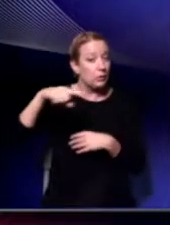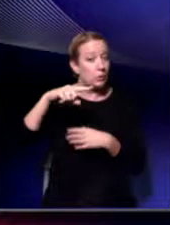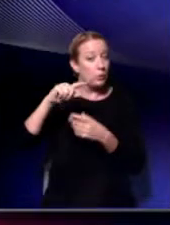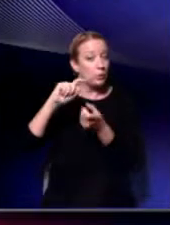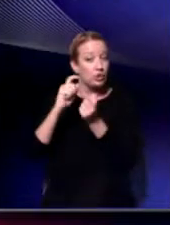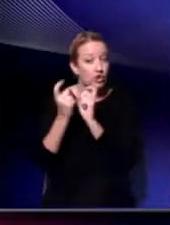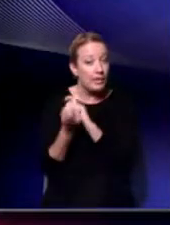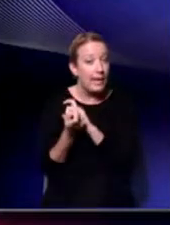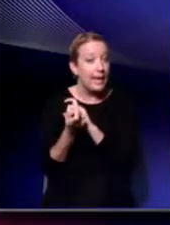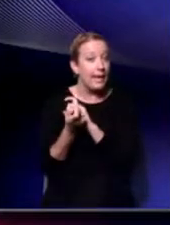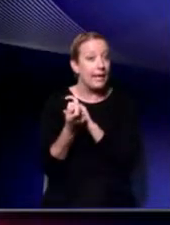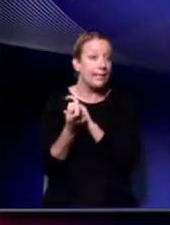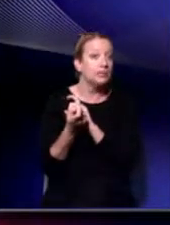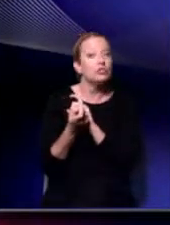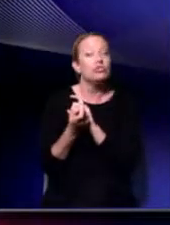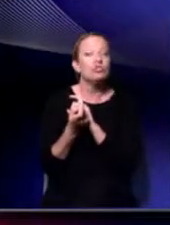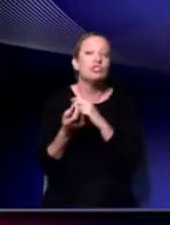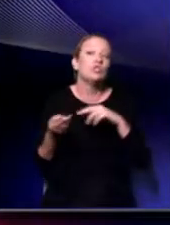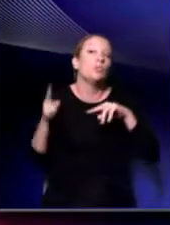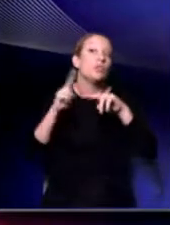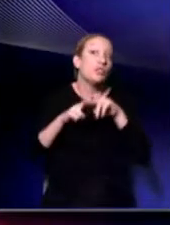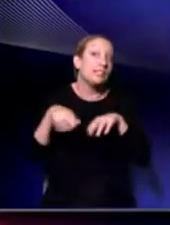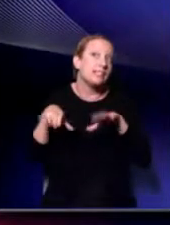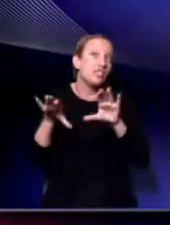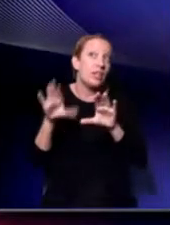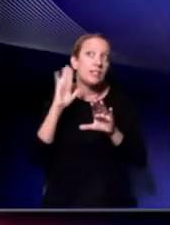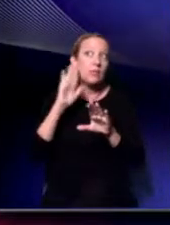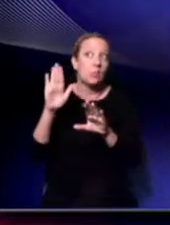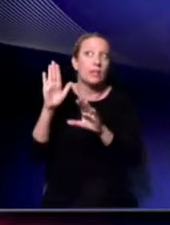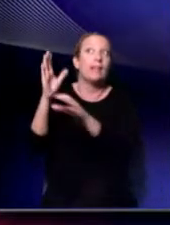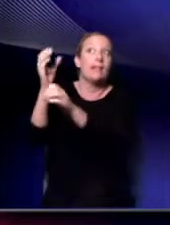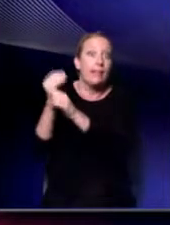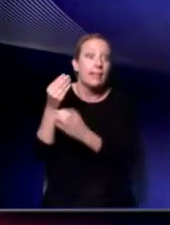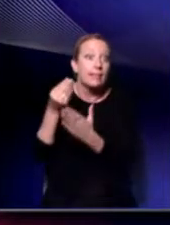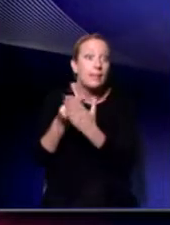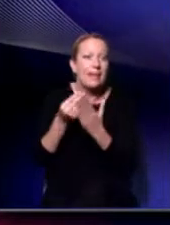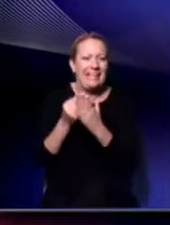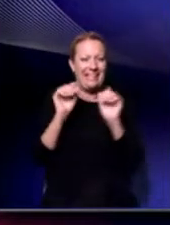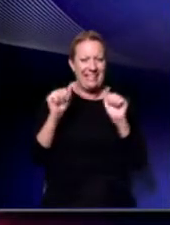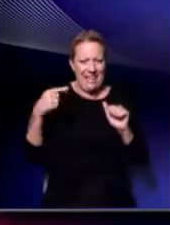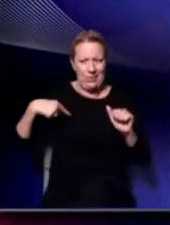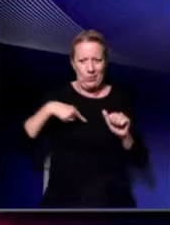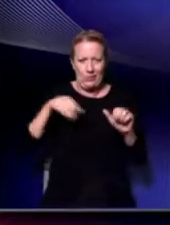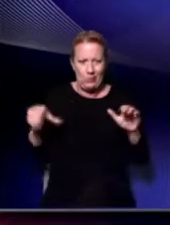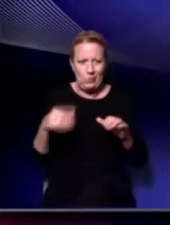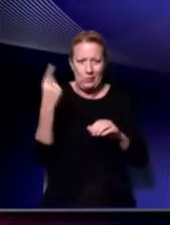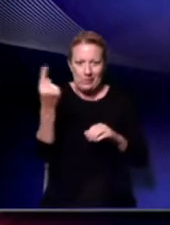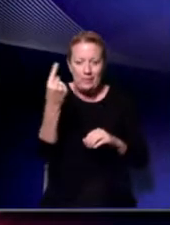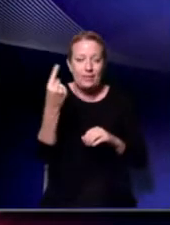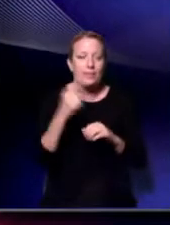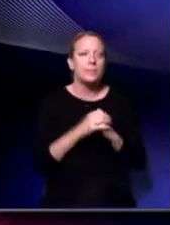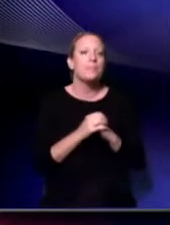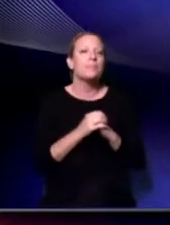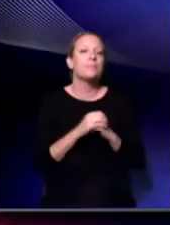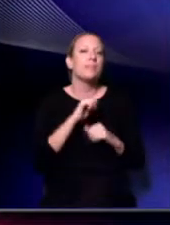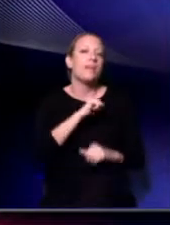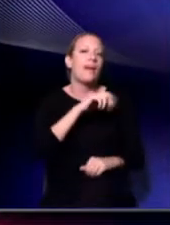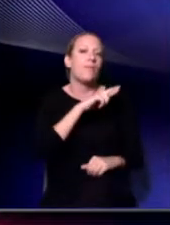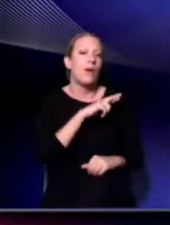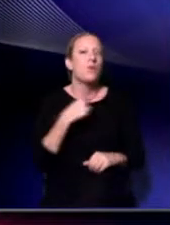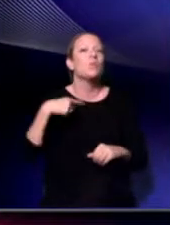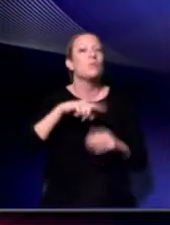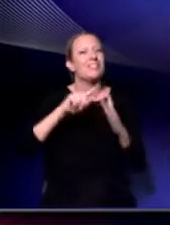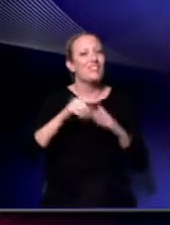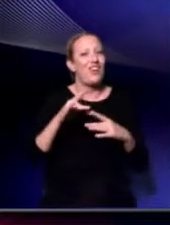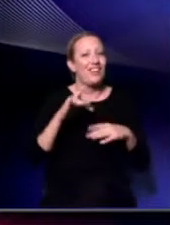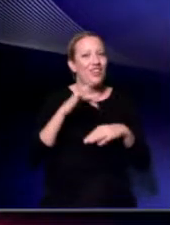could increase our possibility of getting funding allocation? Is there something we could do? We started a lot earlier